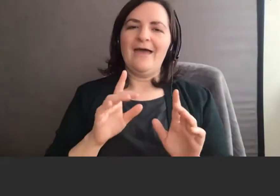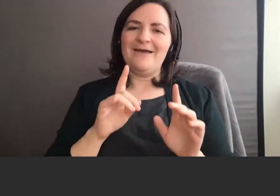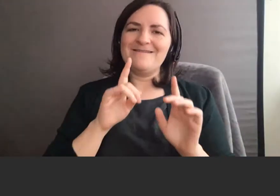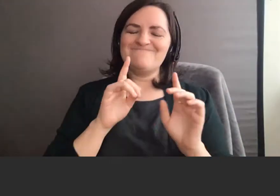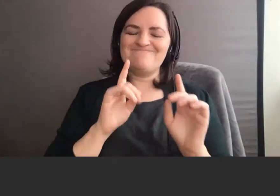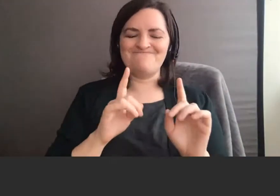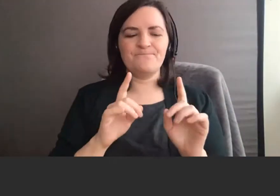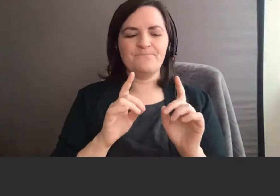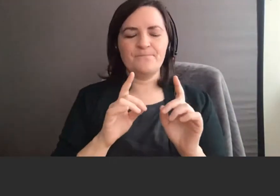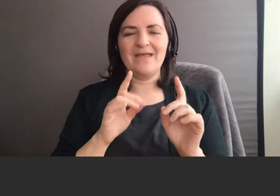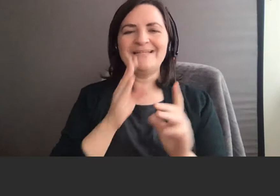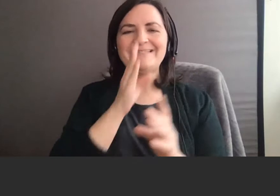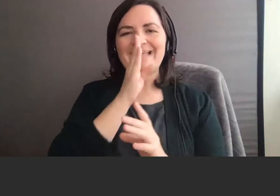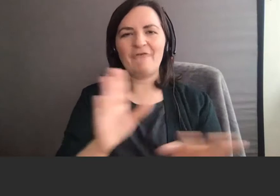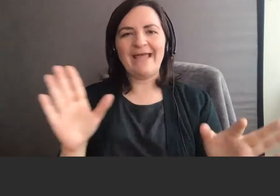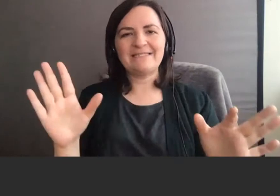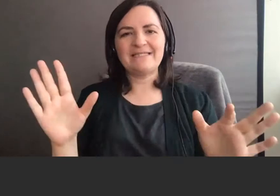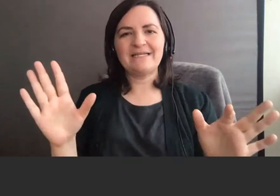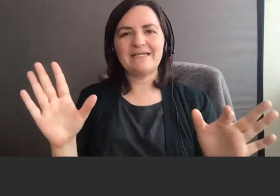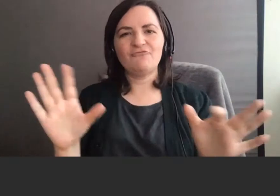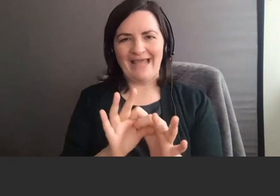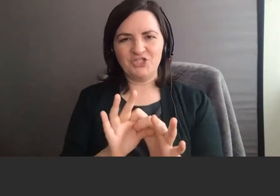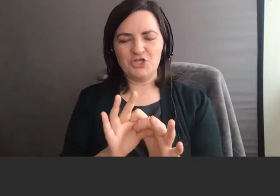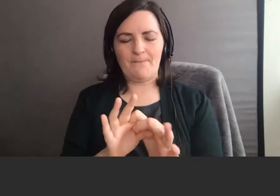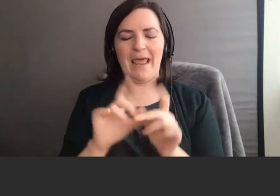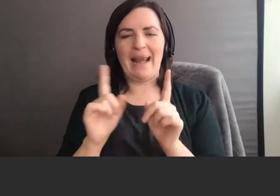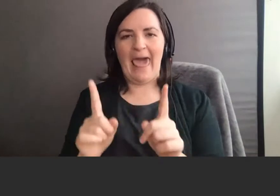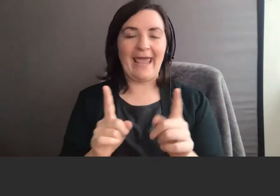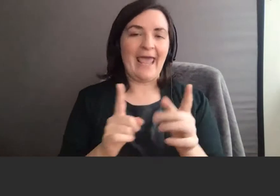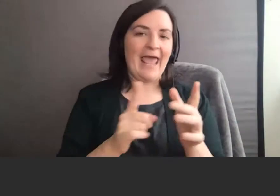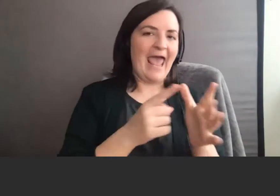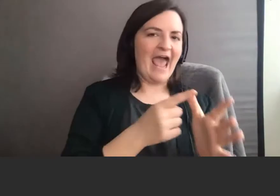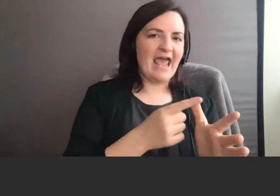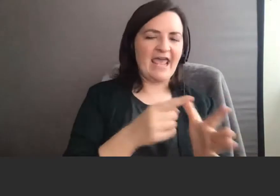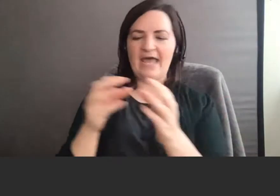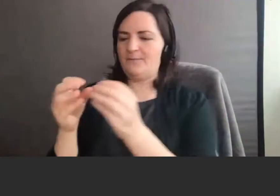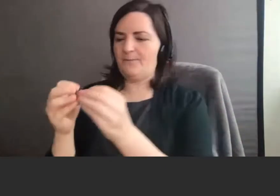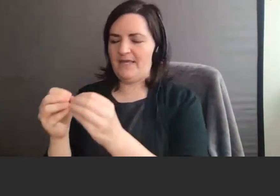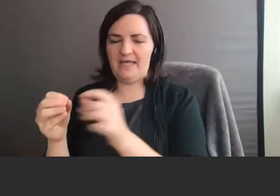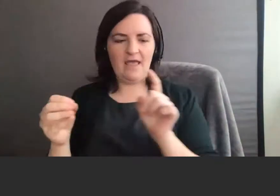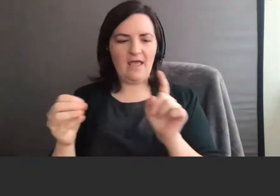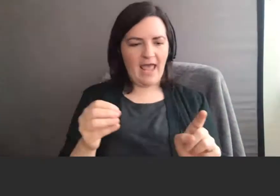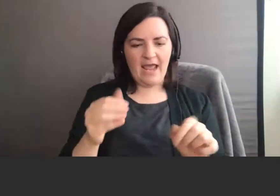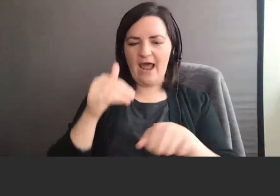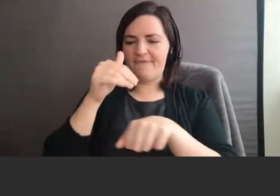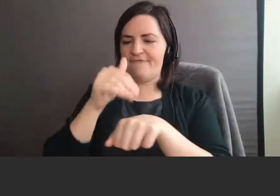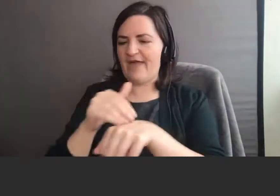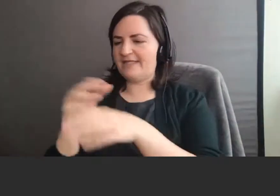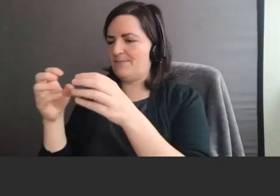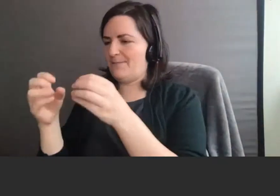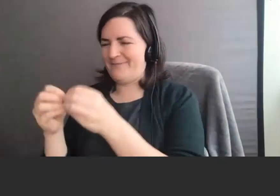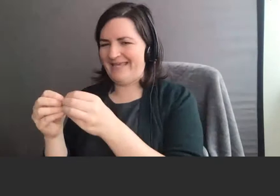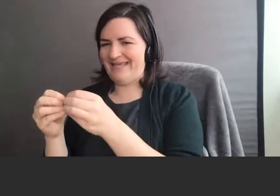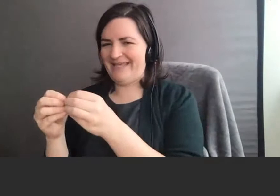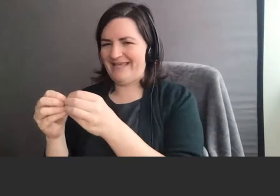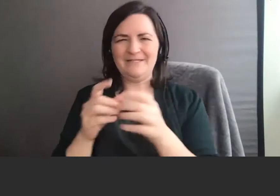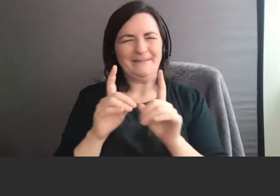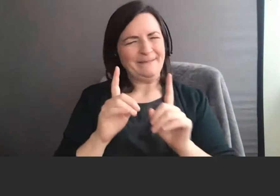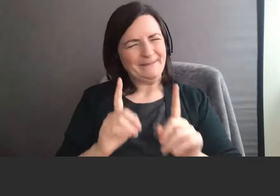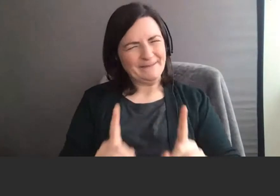this. This is about impact. So I say you use the word affect there. Instead of saying that, think